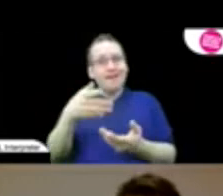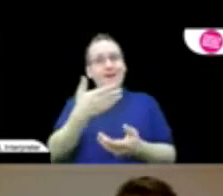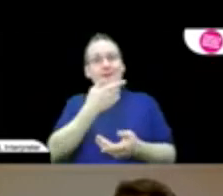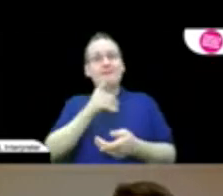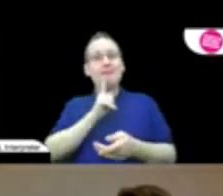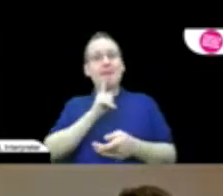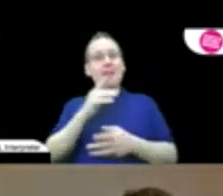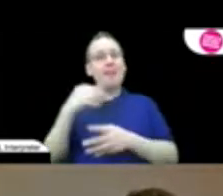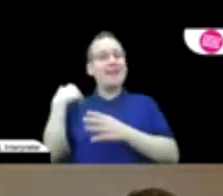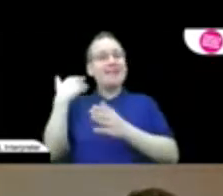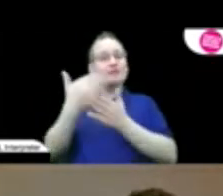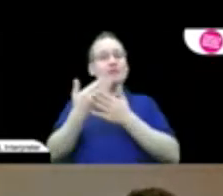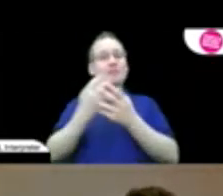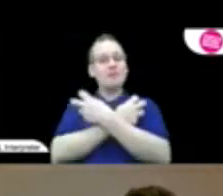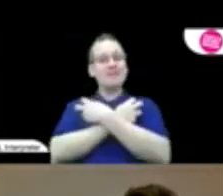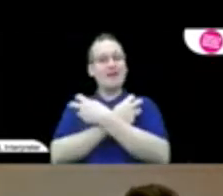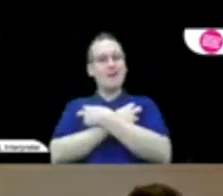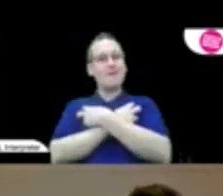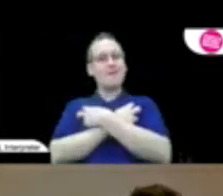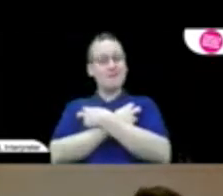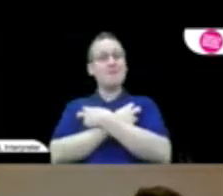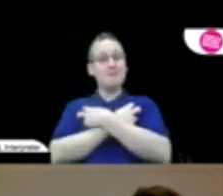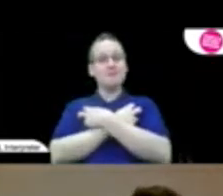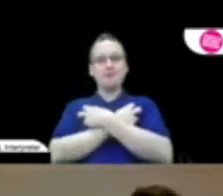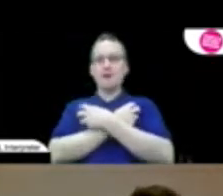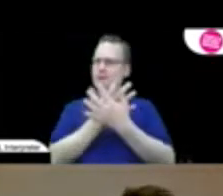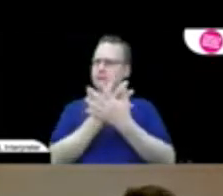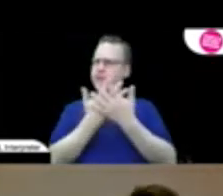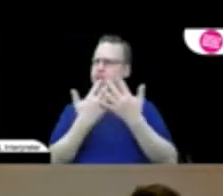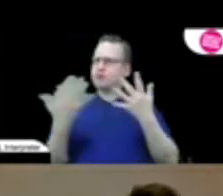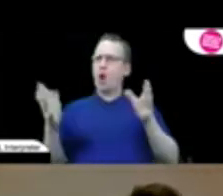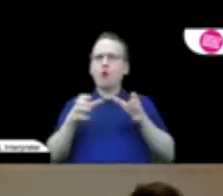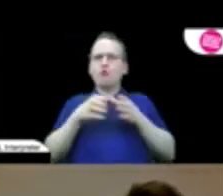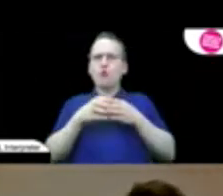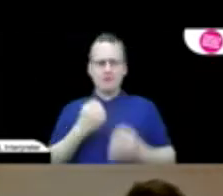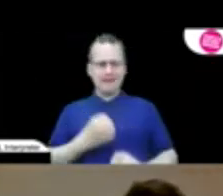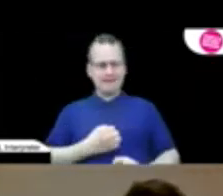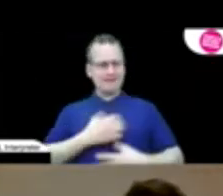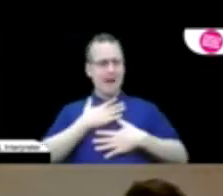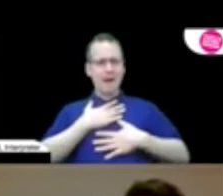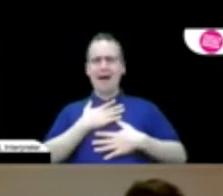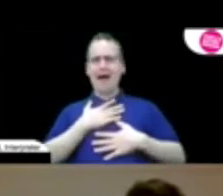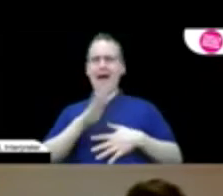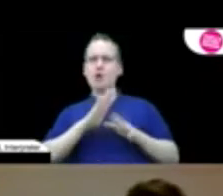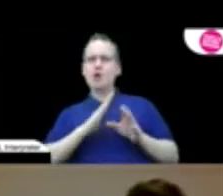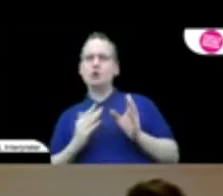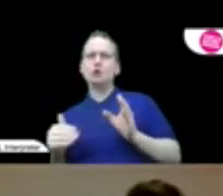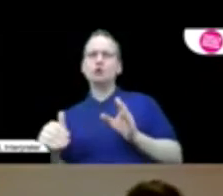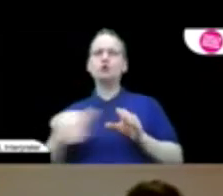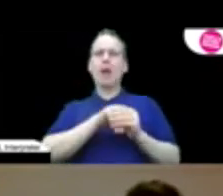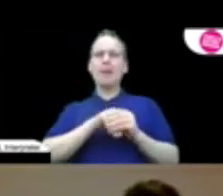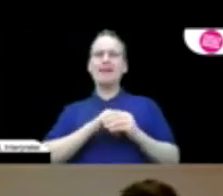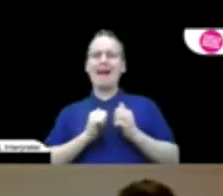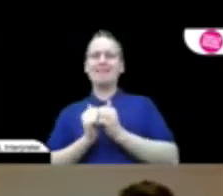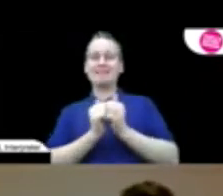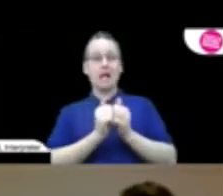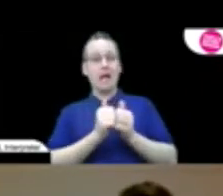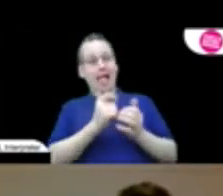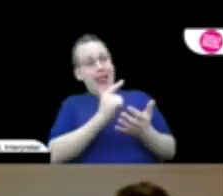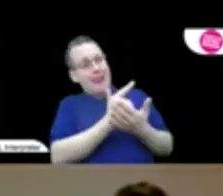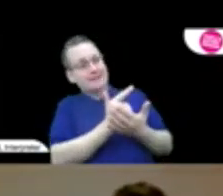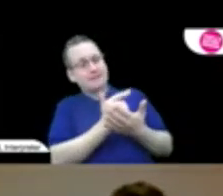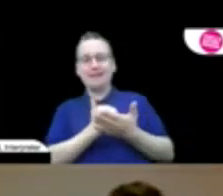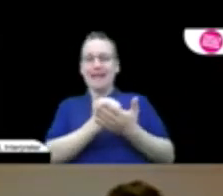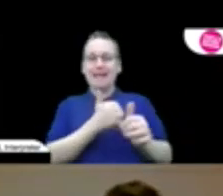today, there's a number of groups that are inspired by the solidarity of lesbians and gay support, the miners, and they're setting